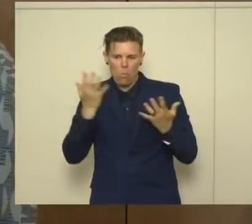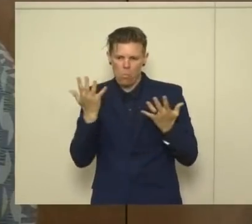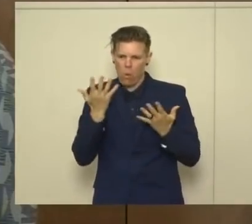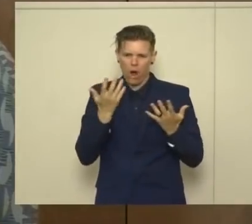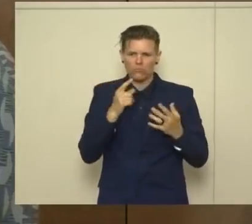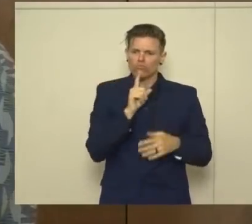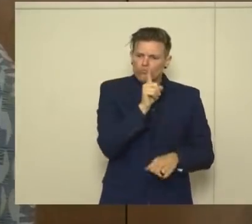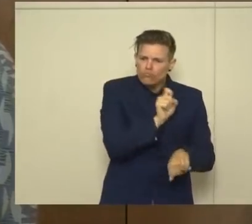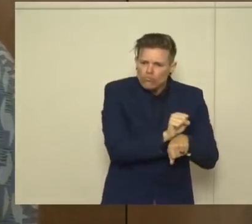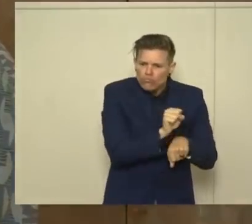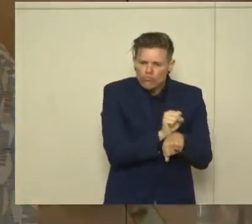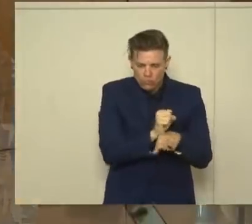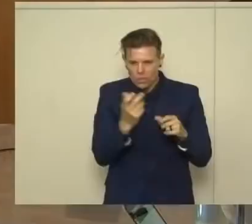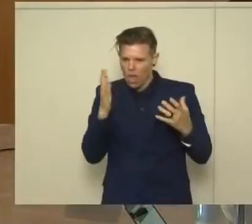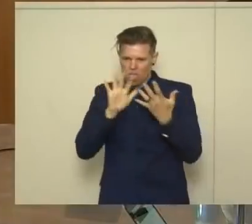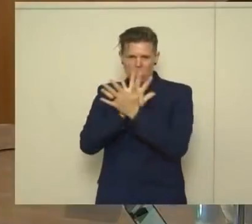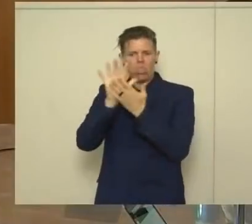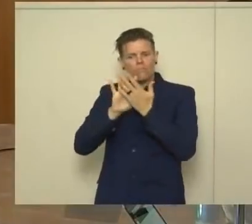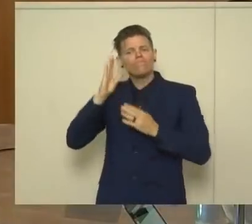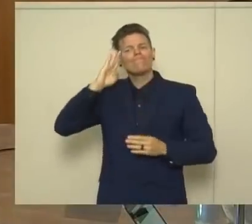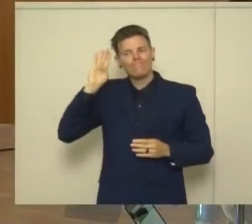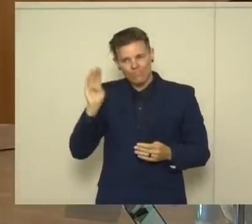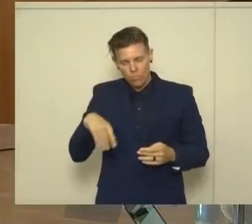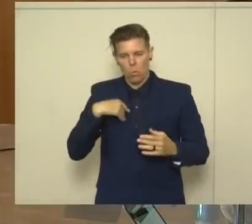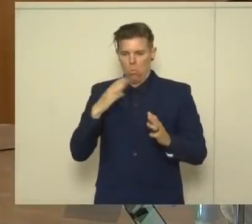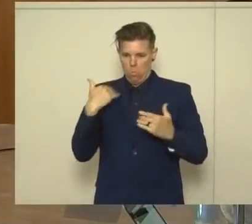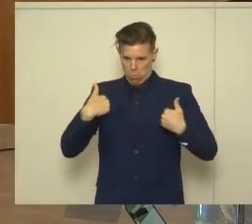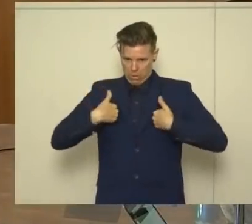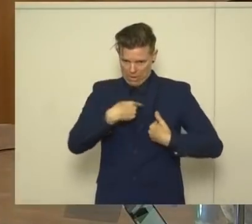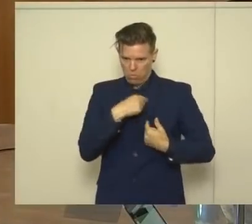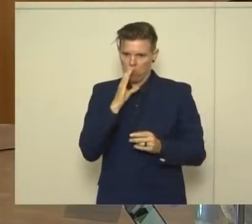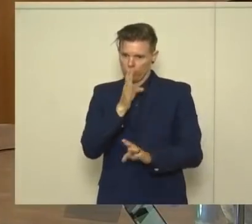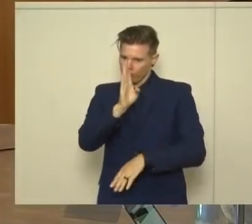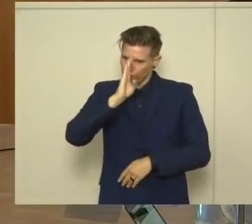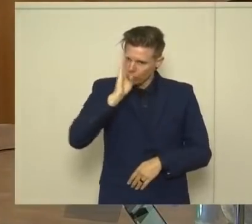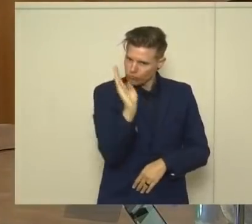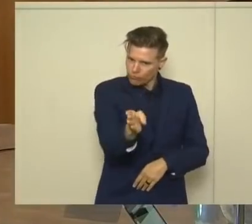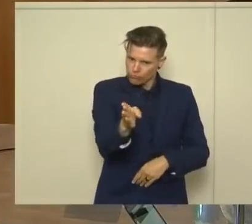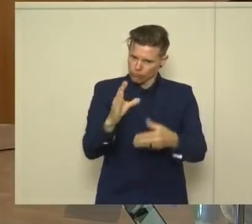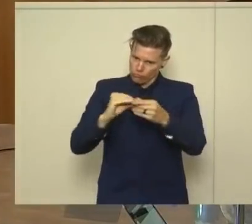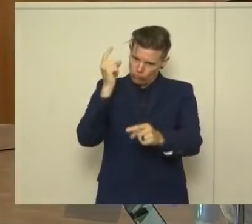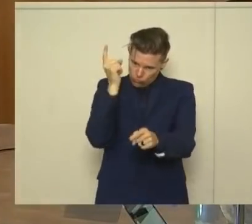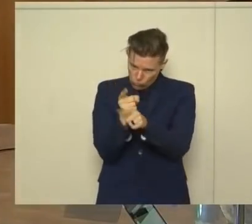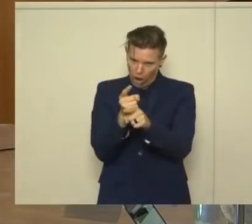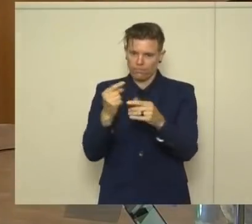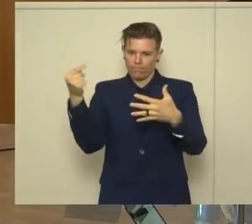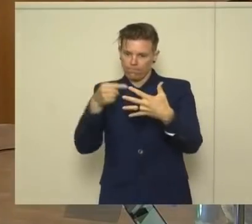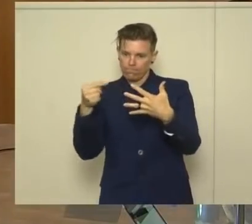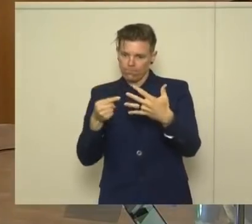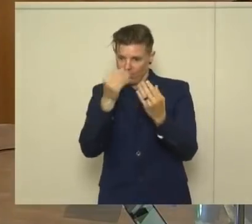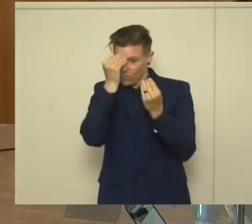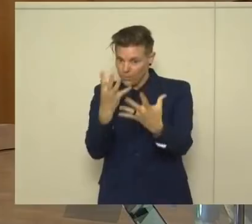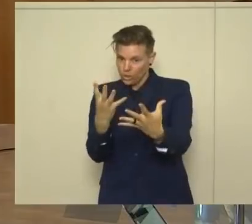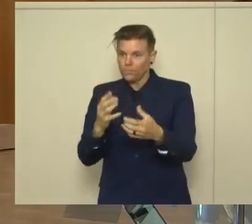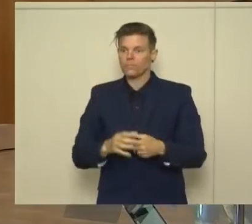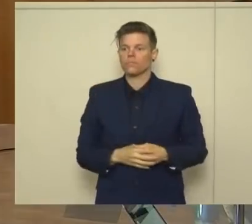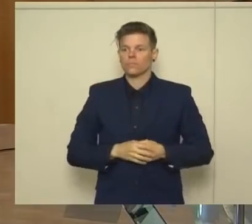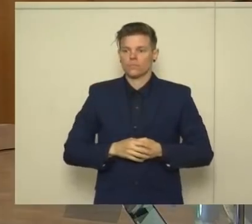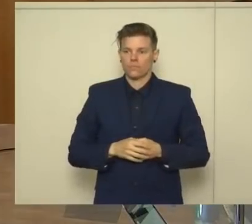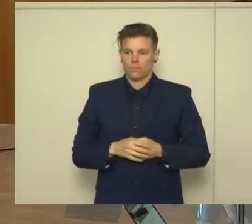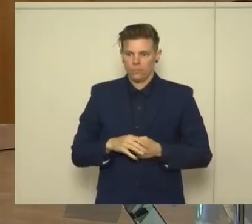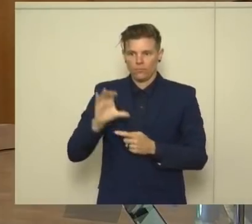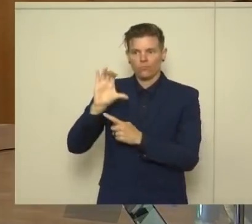like. Next question, Nora. Thank you, Governor. Next, I'll go to Chris McKee with KRQE. Chris, you are unmuted. Go right